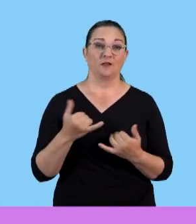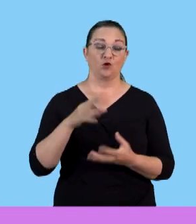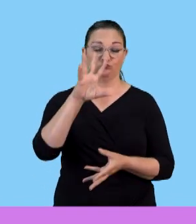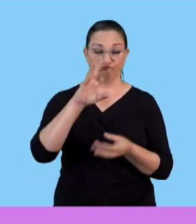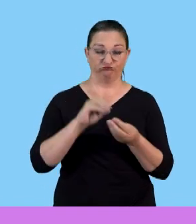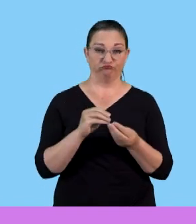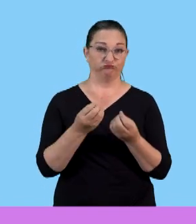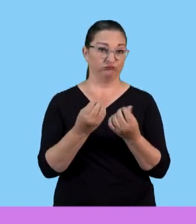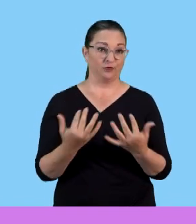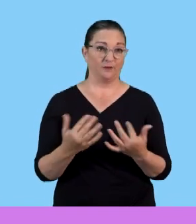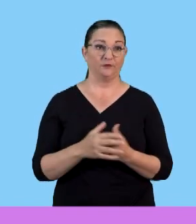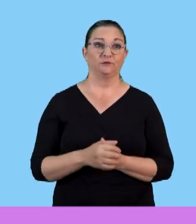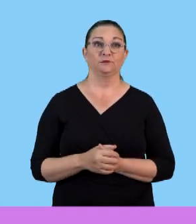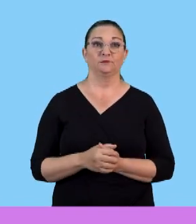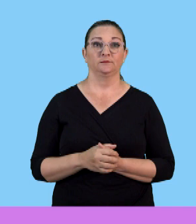total amount,